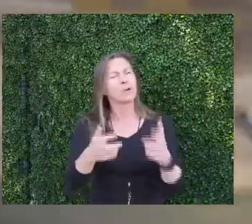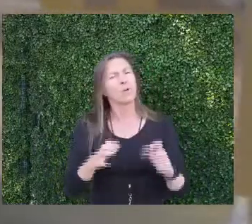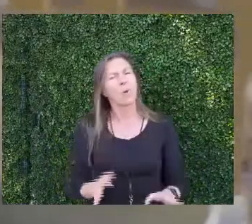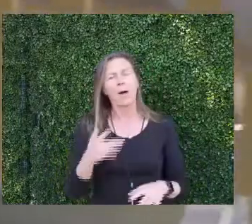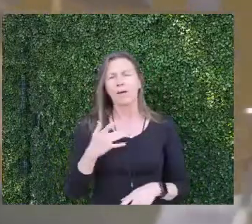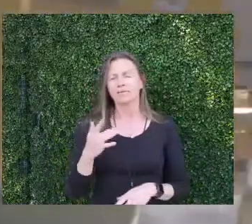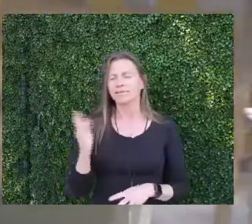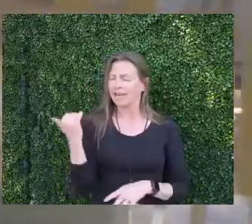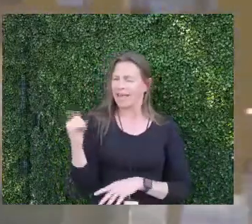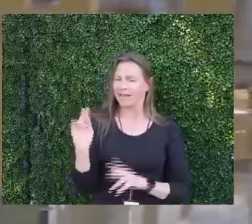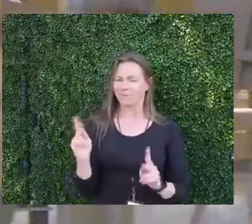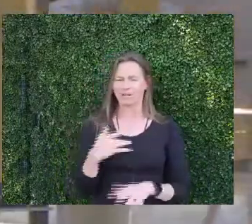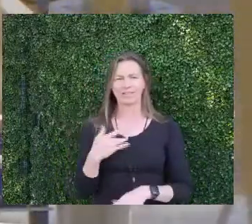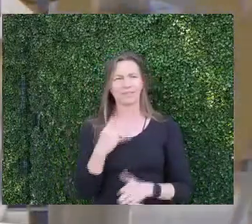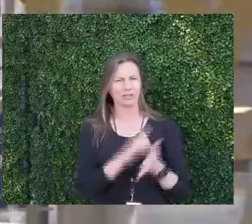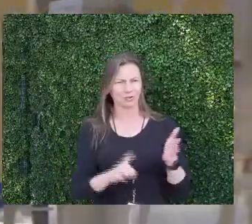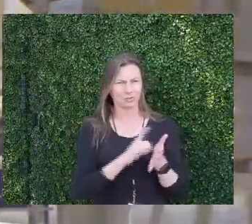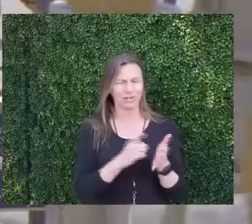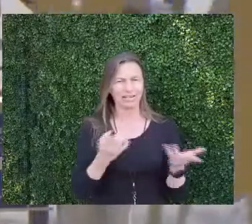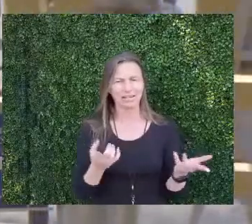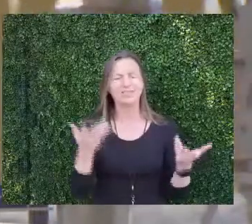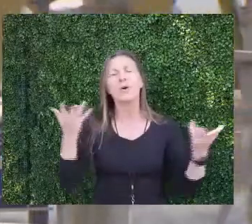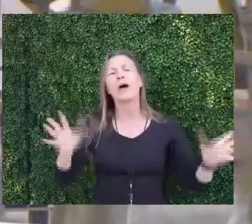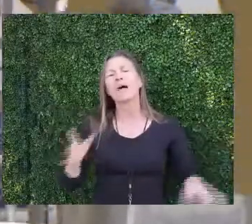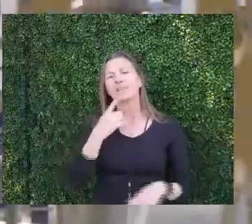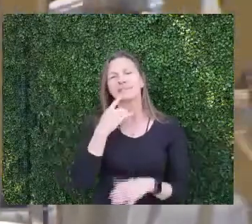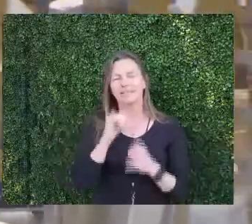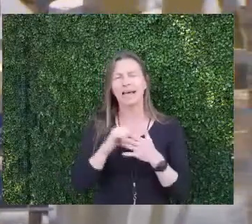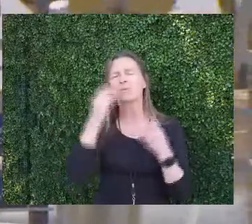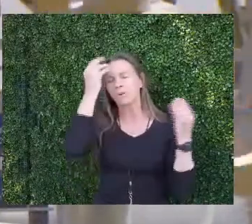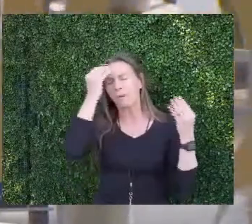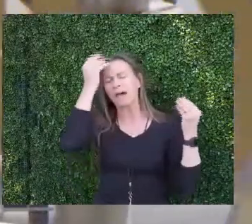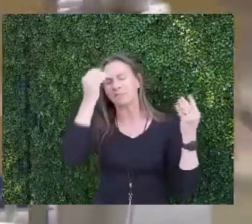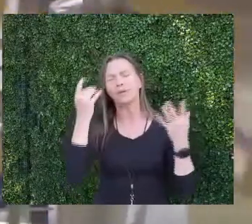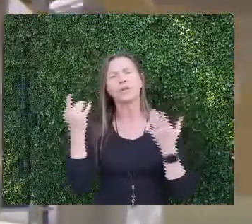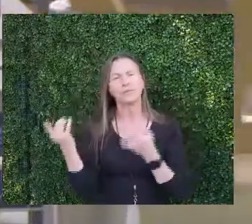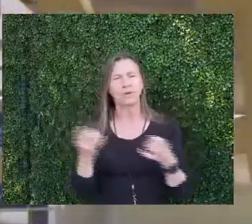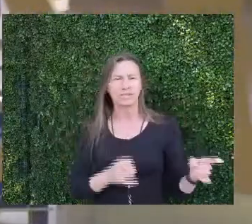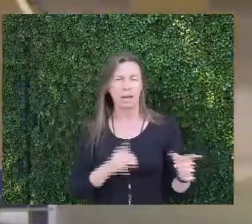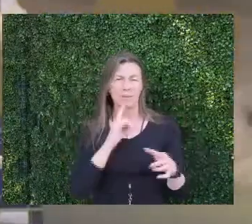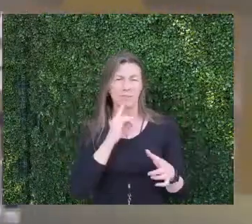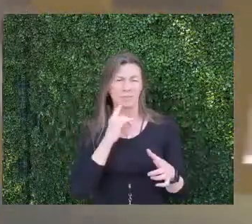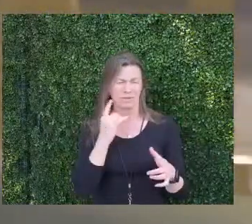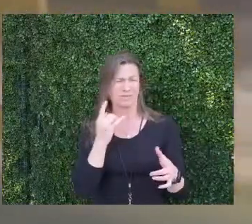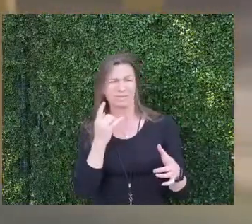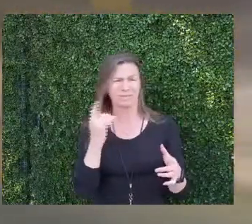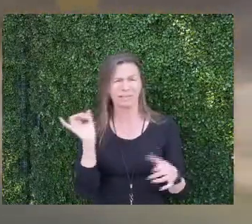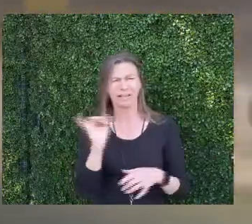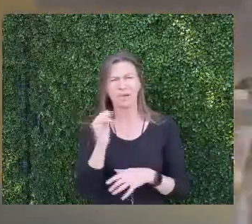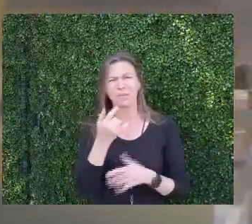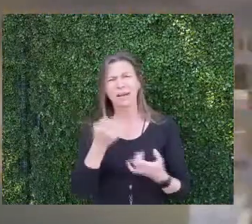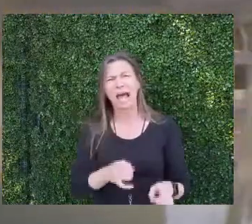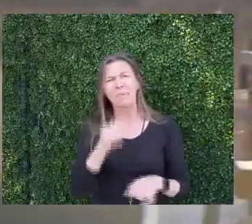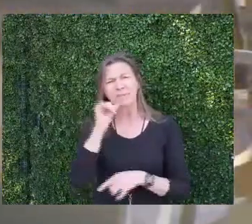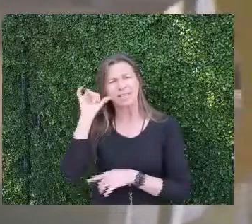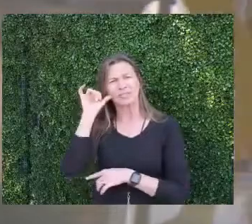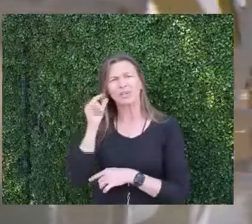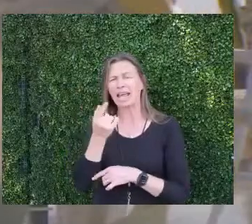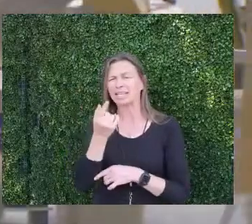said, we're mindful of what's going on, including what happened tragically yesterday in Georgia as it relates to an